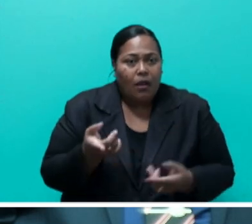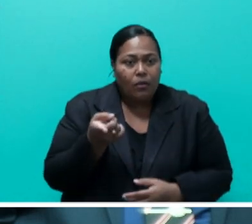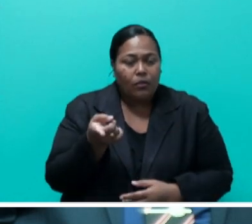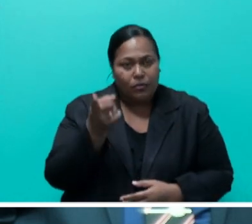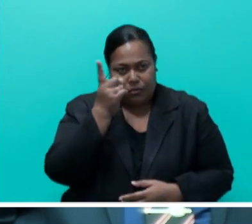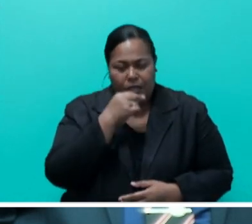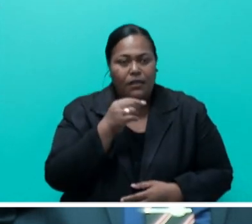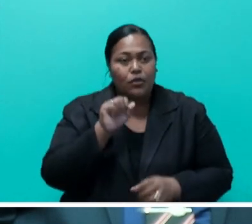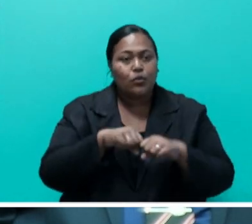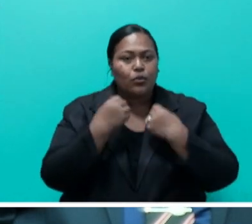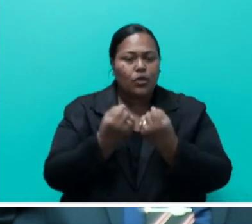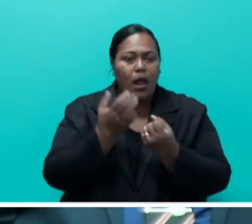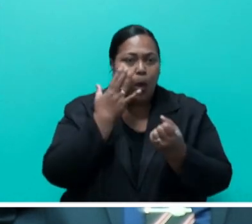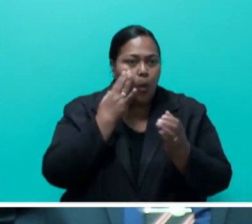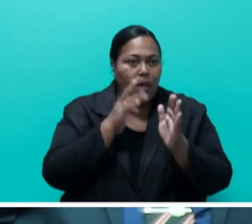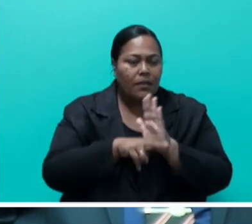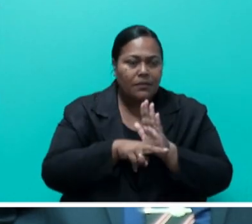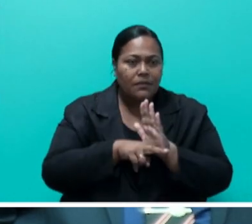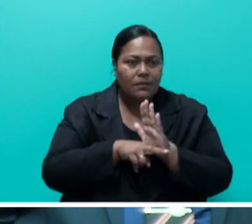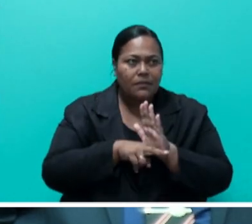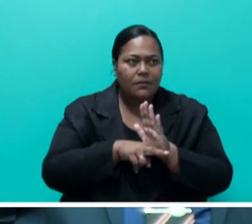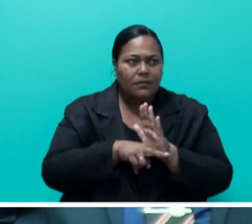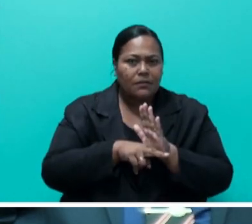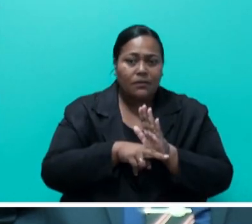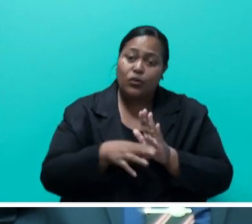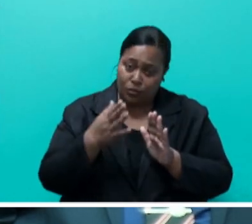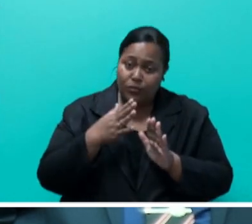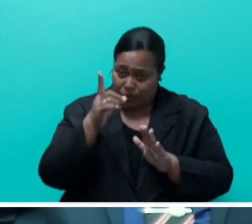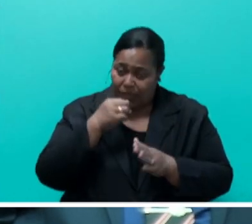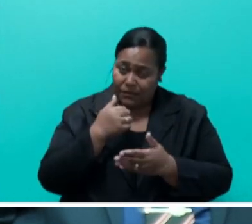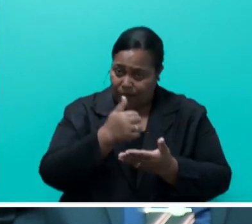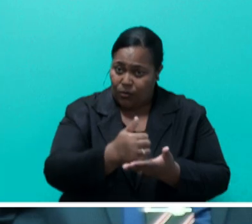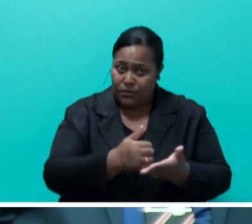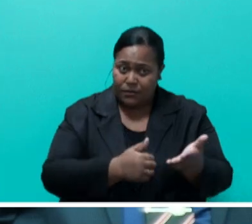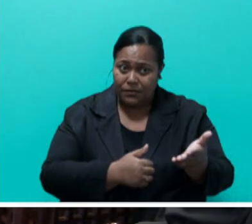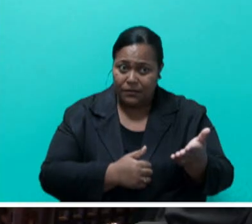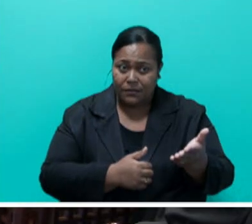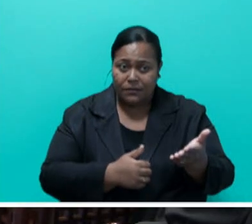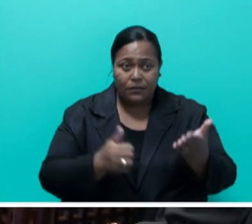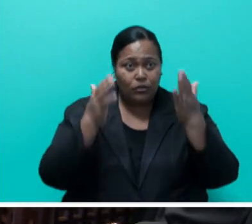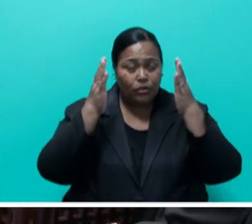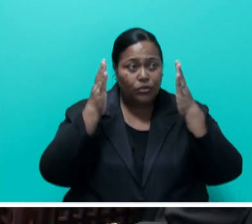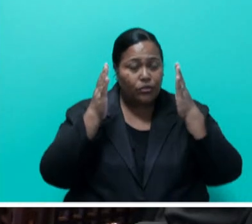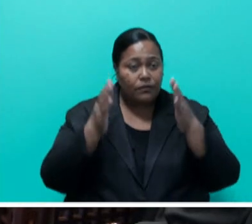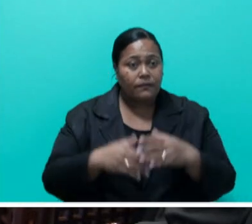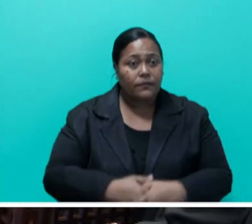social awareness, in willing to support them in this cause. Thank you, Mr. Speaker. Thank